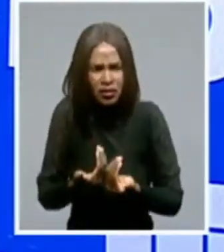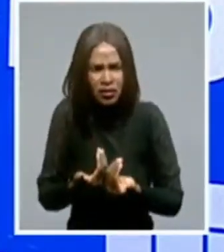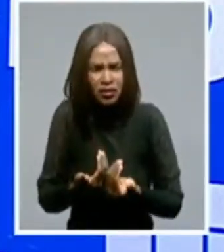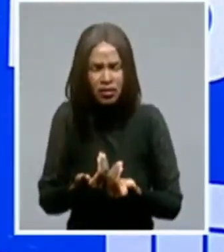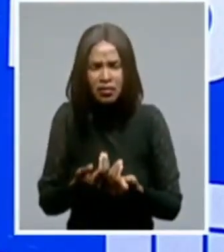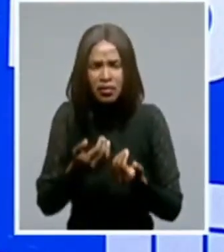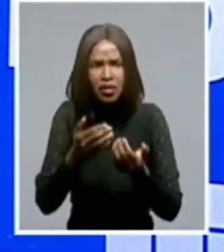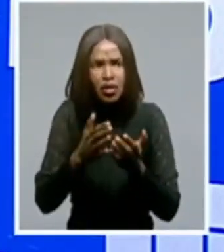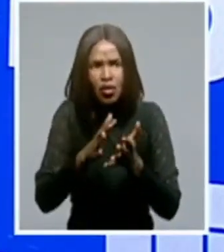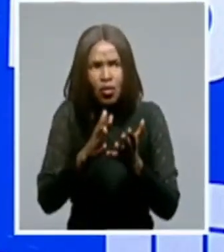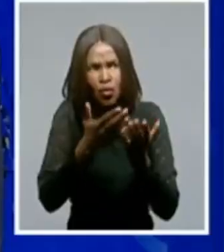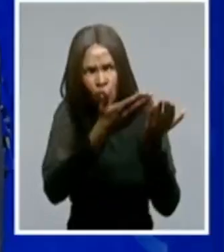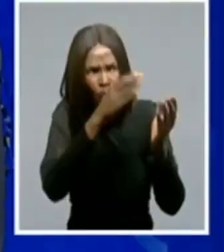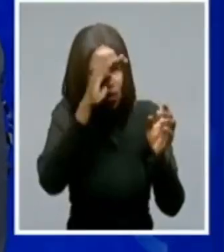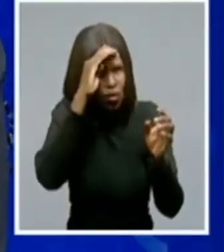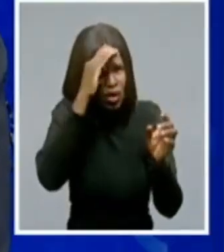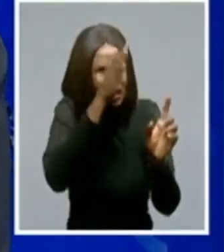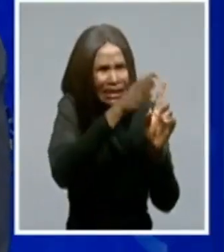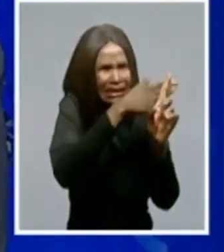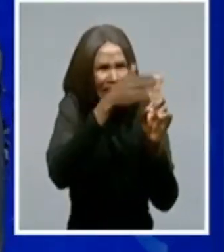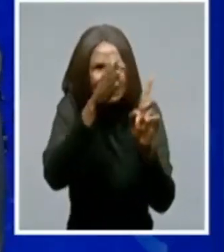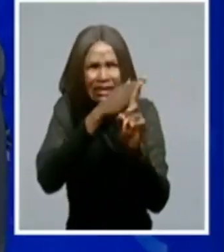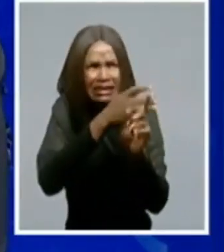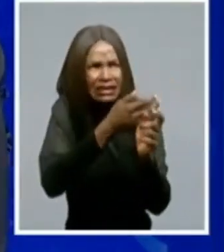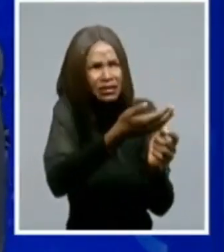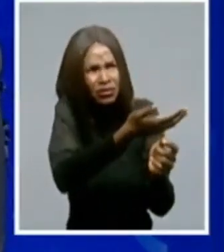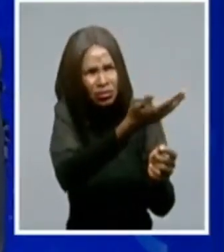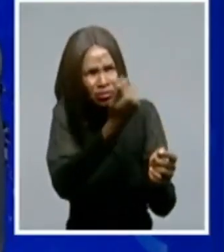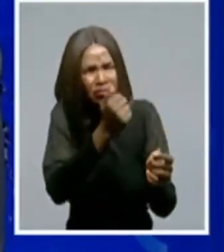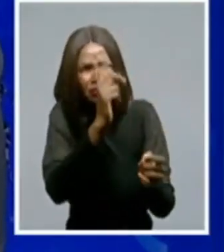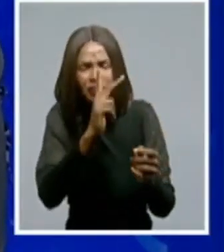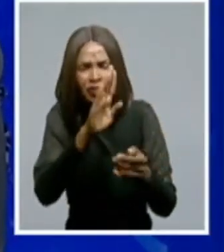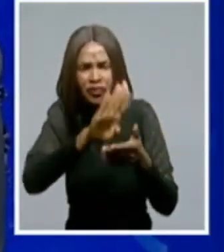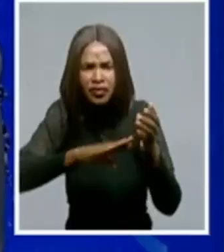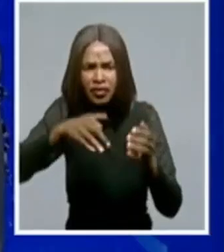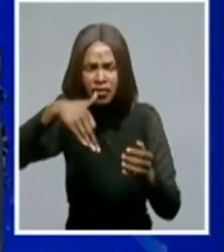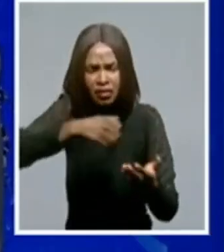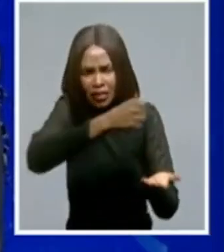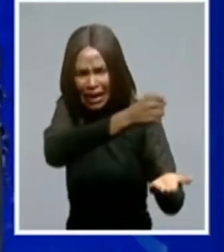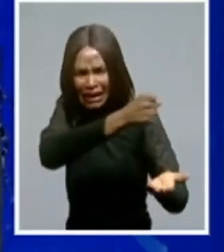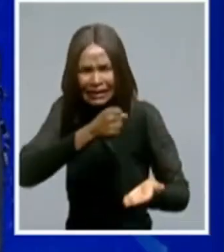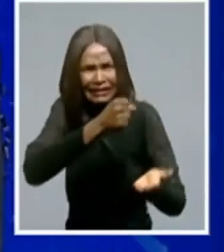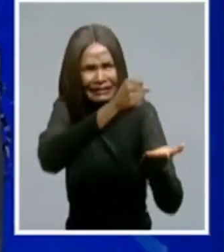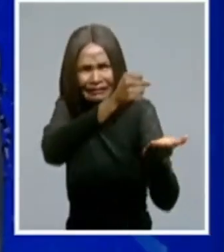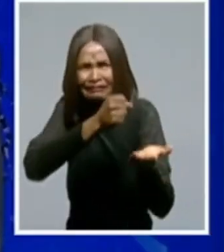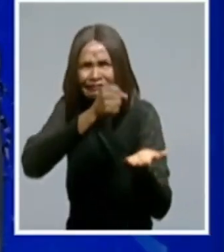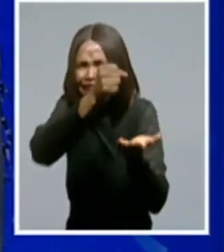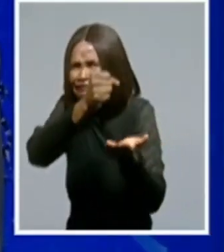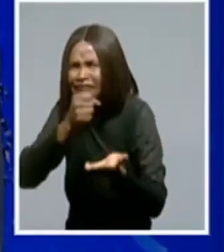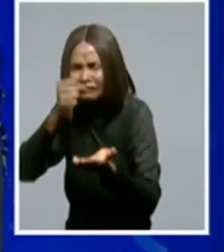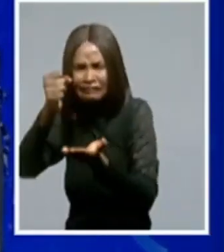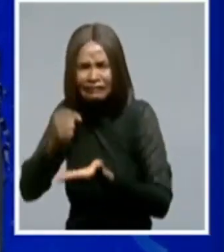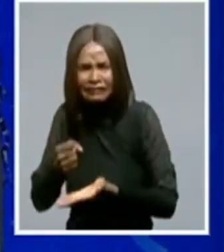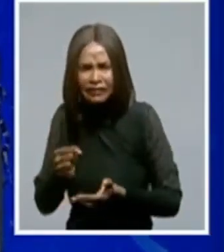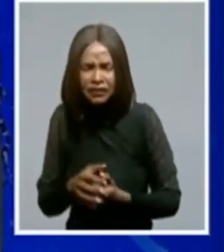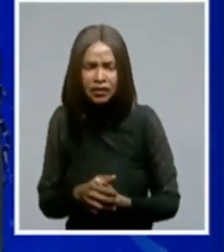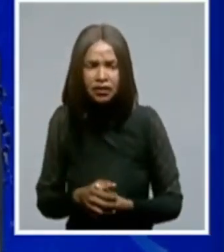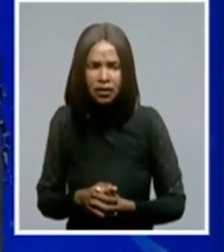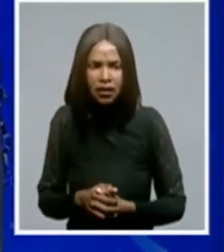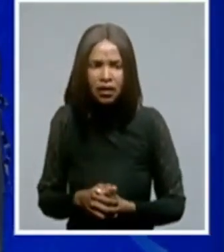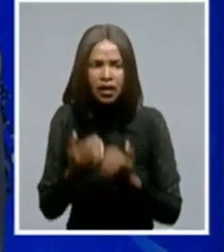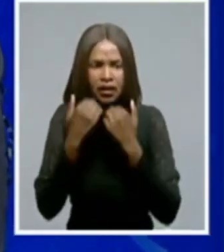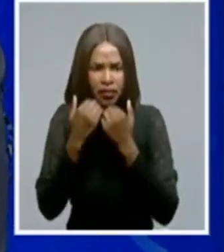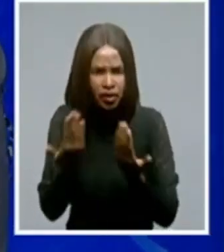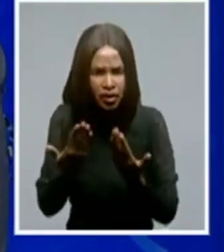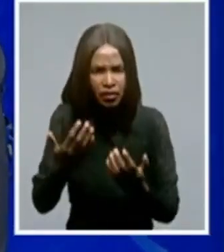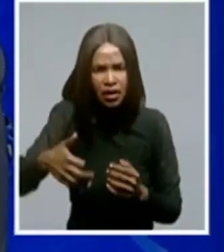more investment? I think it's really, if you're looking at the future, it's again continuously making sure that Namibia is competitive. And what does competitiveness